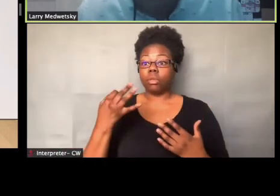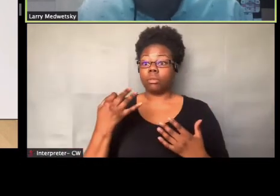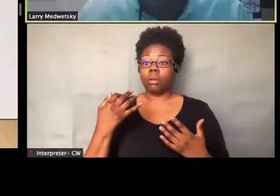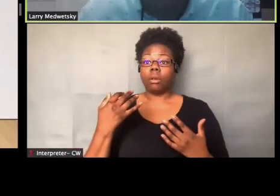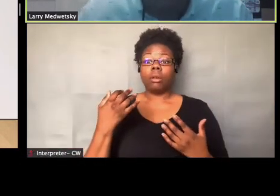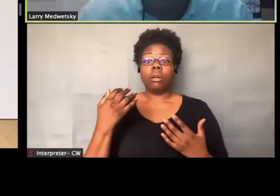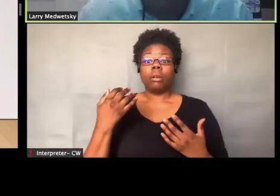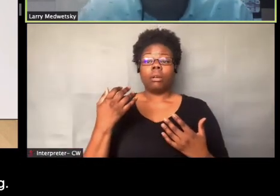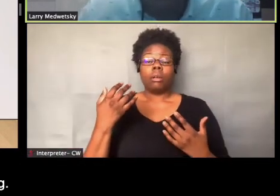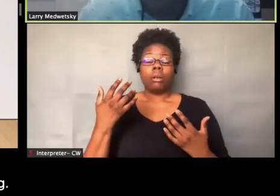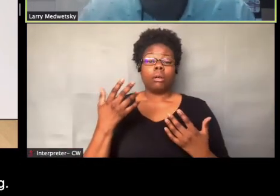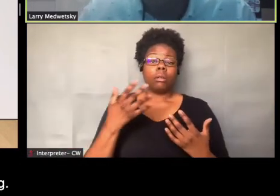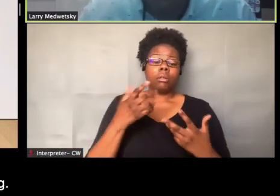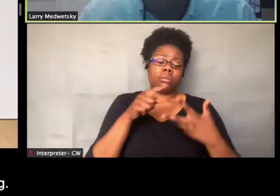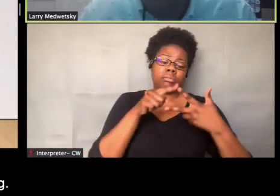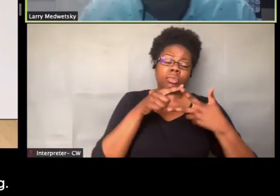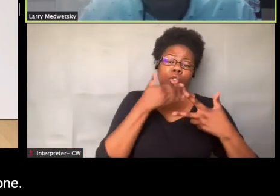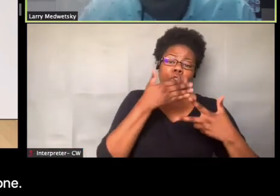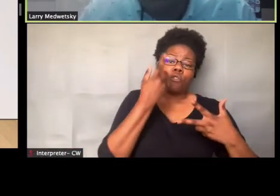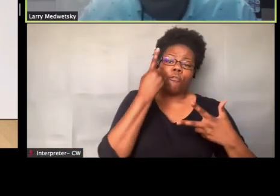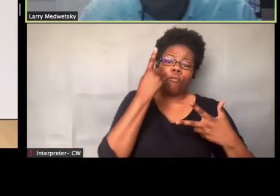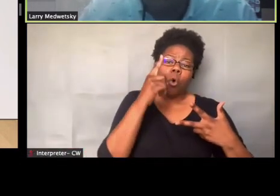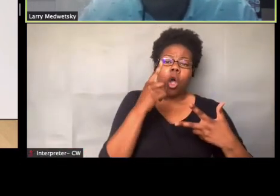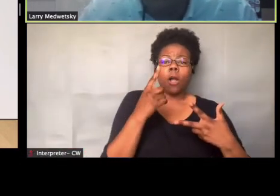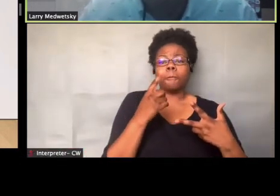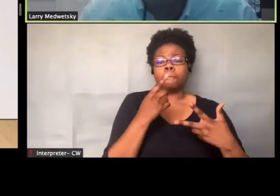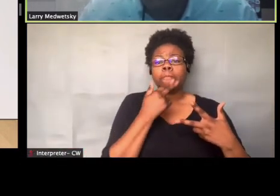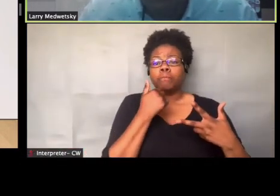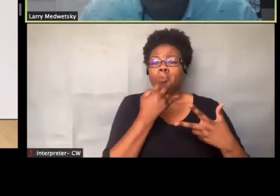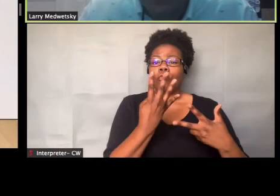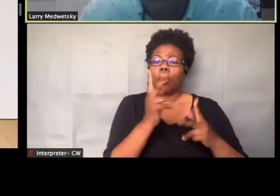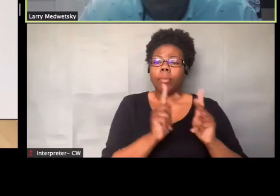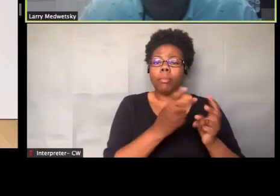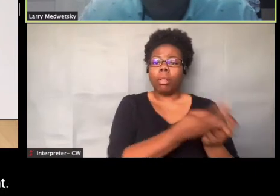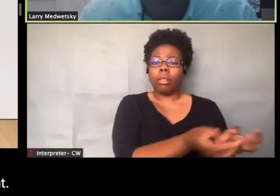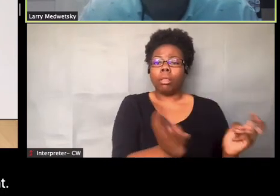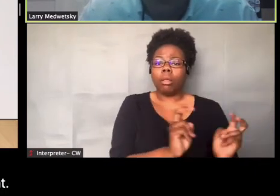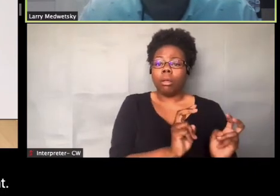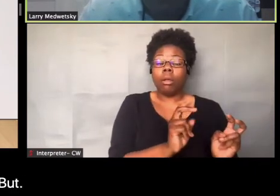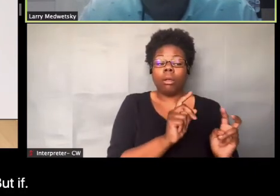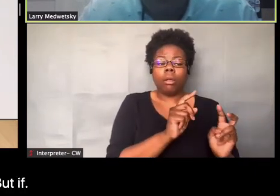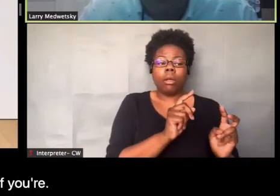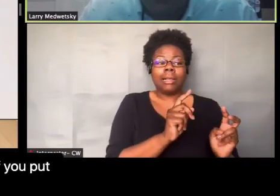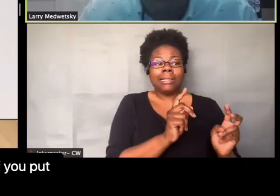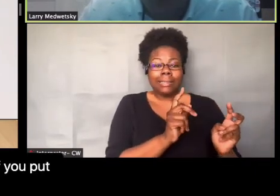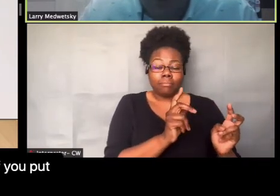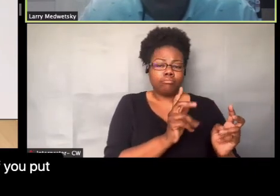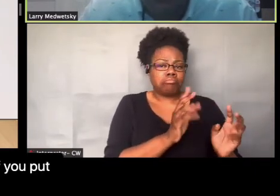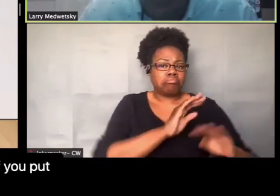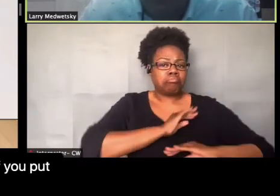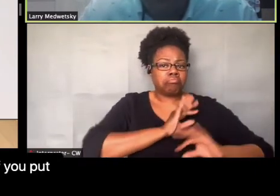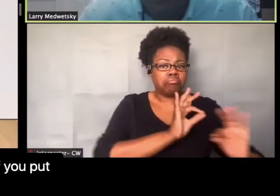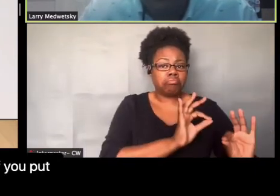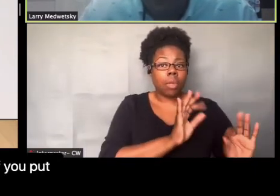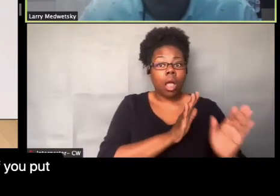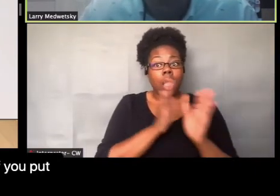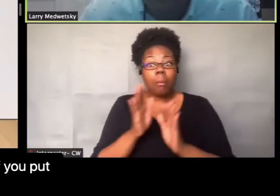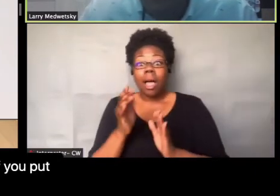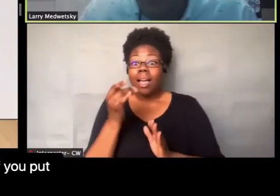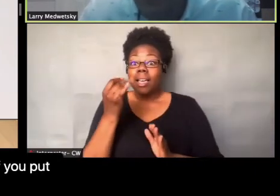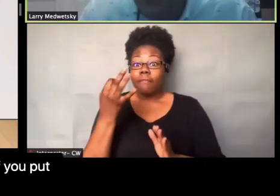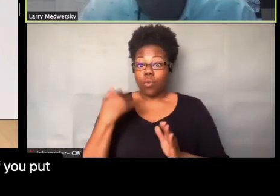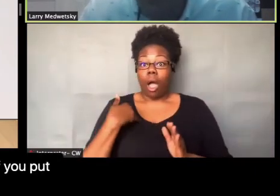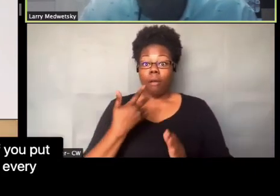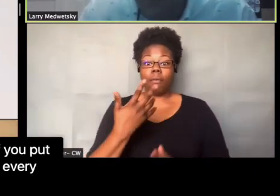that's 20 feet long, one Roger Select cannot deal with that. But if you put maybe 3 or 4 Roger table mics,